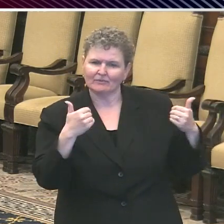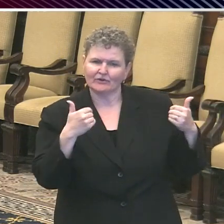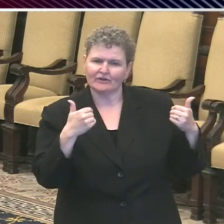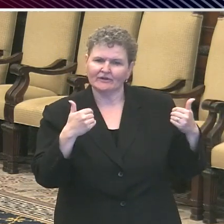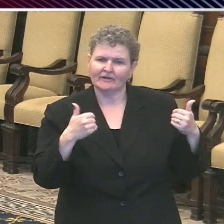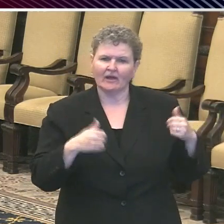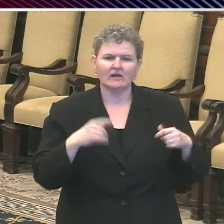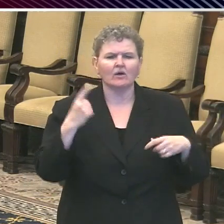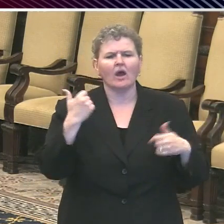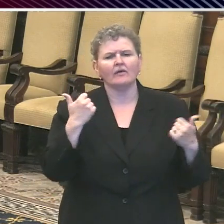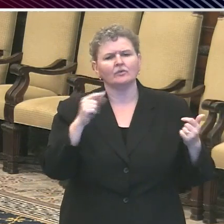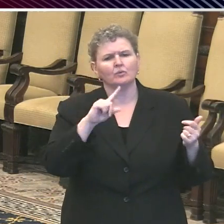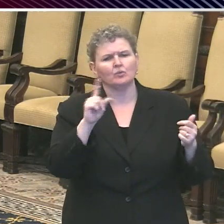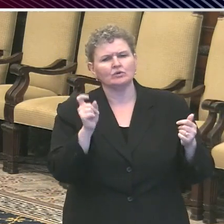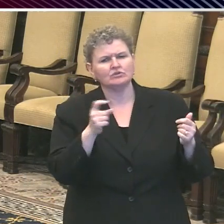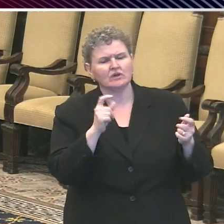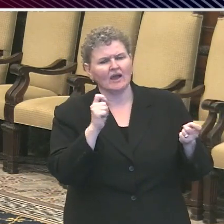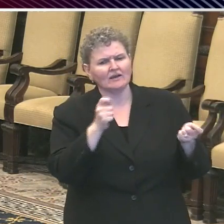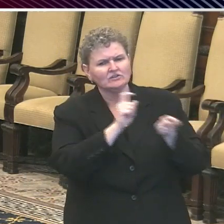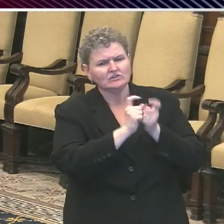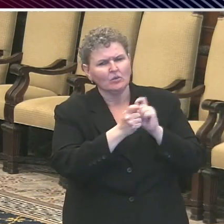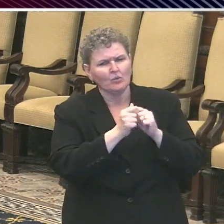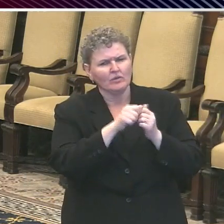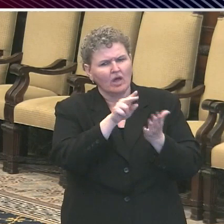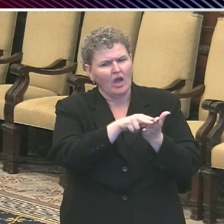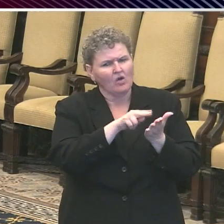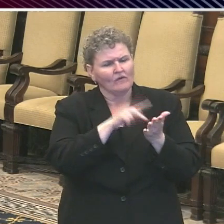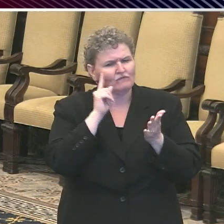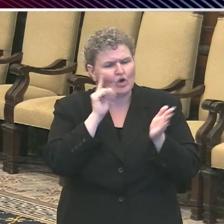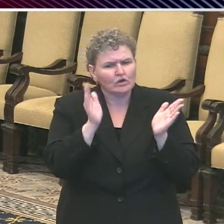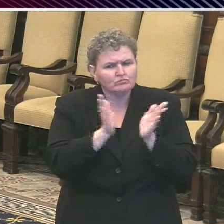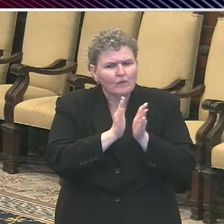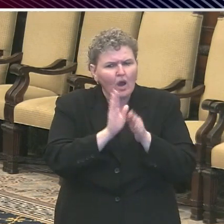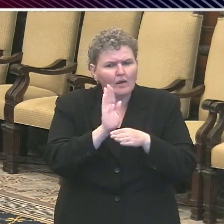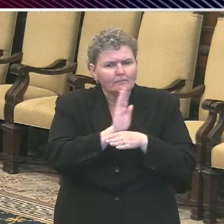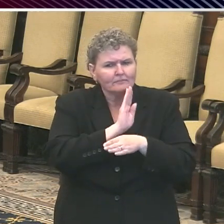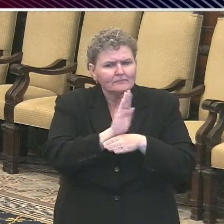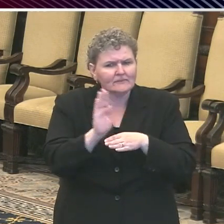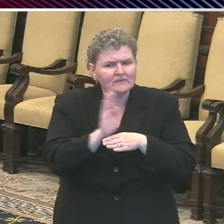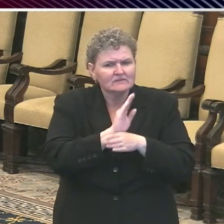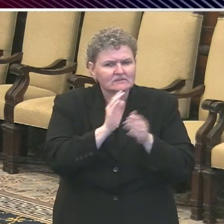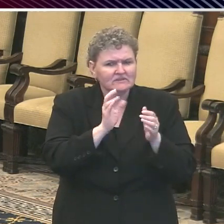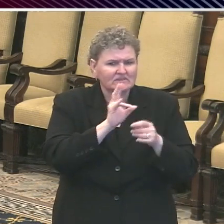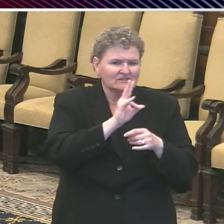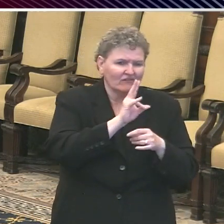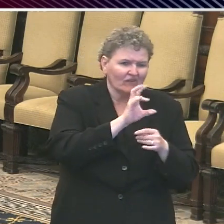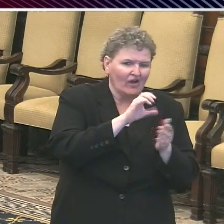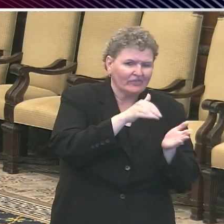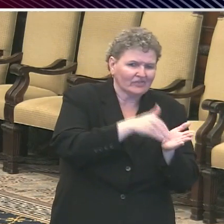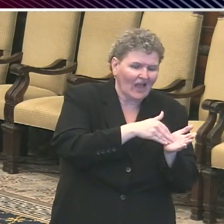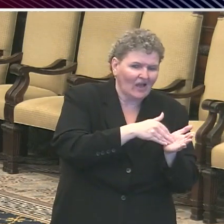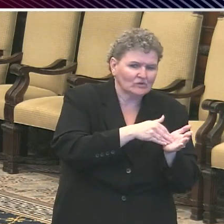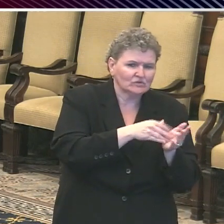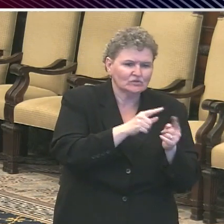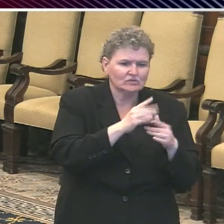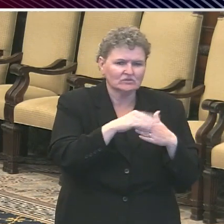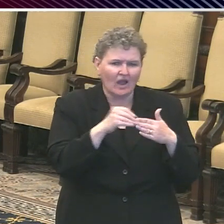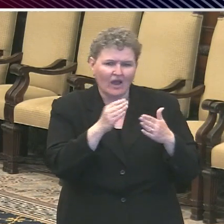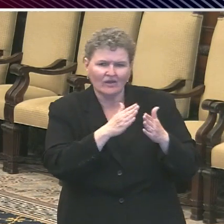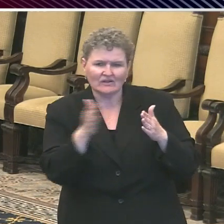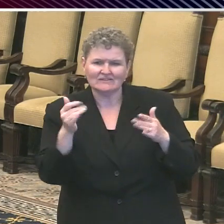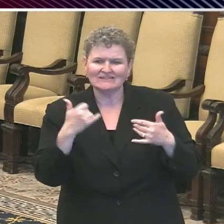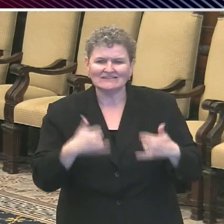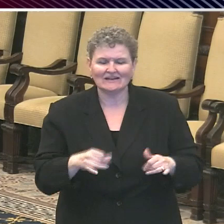provisions for no bid contracts for smaller sums of money, like sub $100,000? This is federal money. Yeah, so